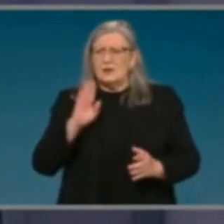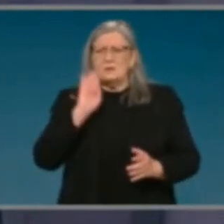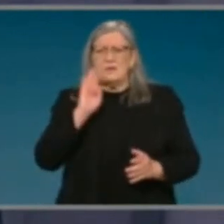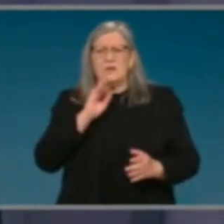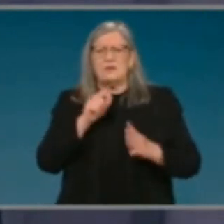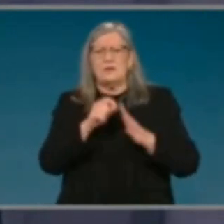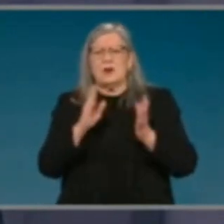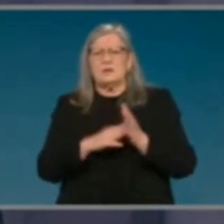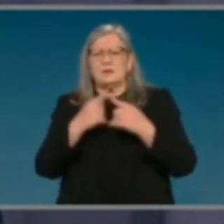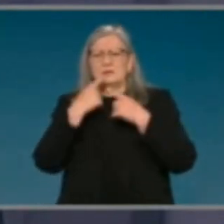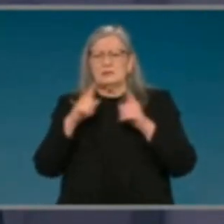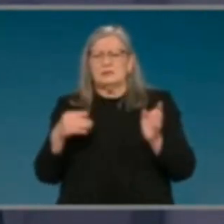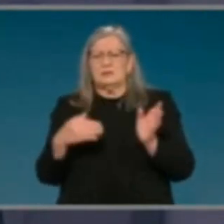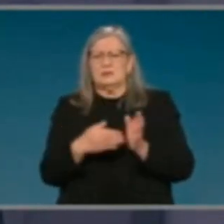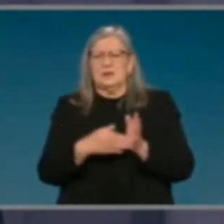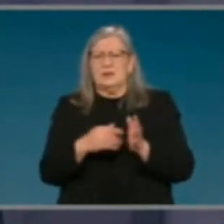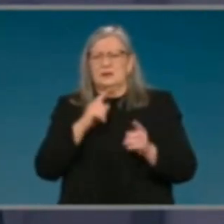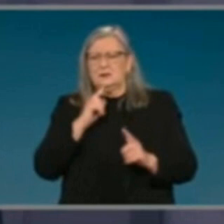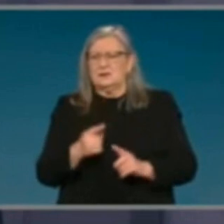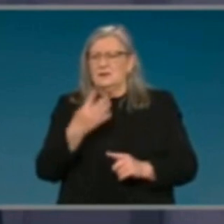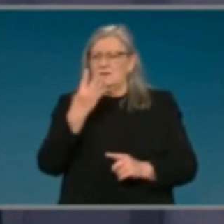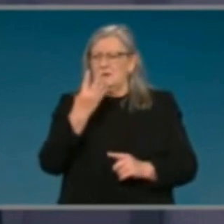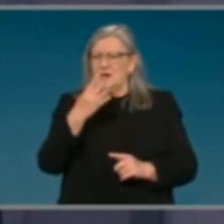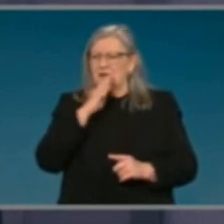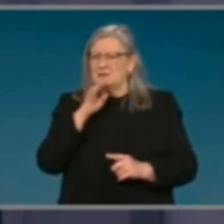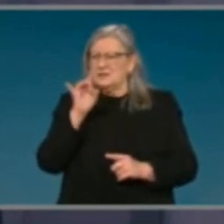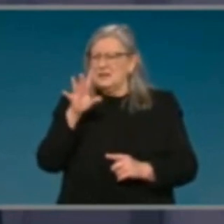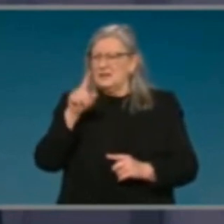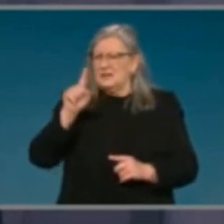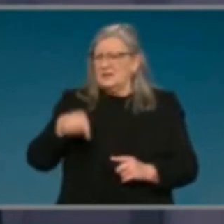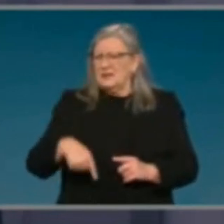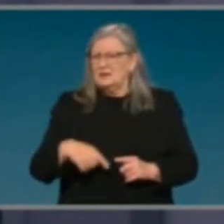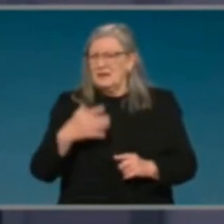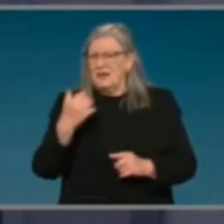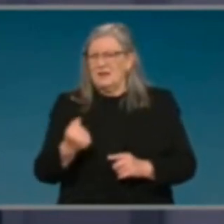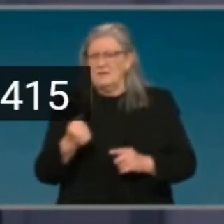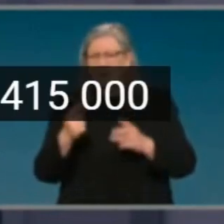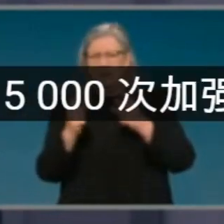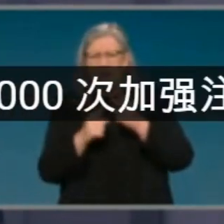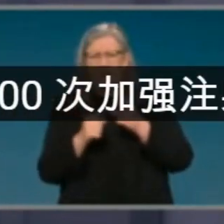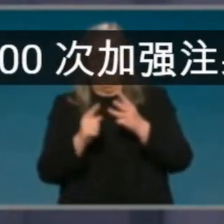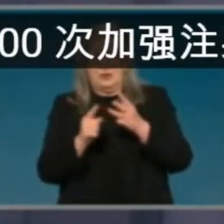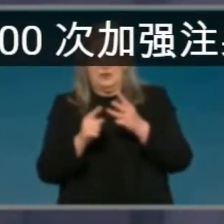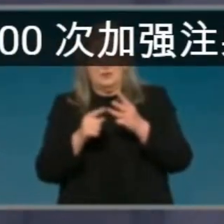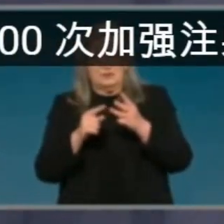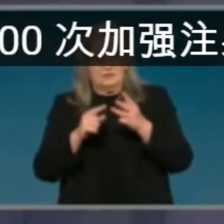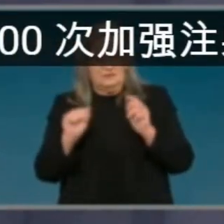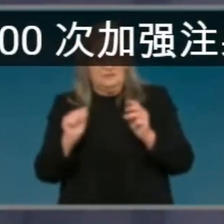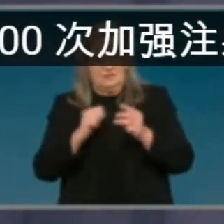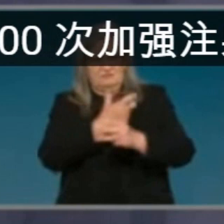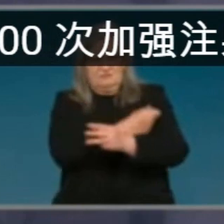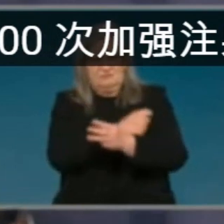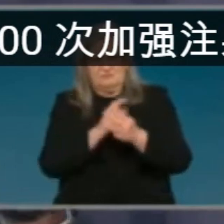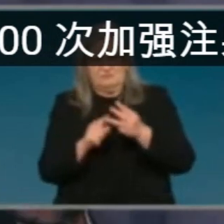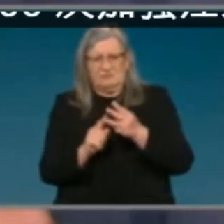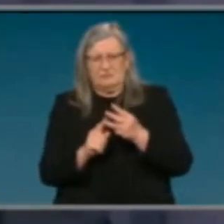given. How many are overdue? What percentage of those who are eligible have received their current booster shots? So there are 415,000